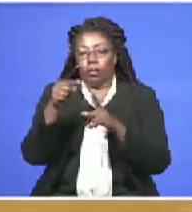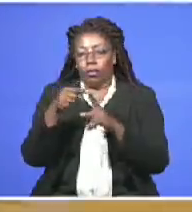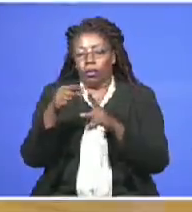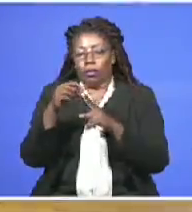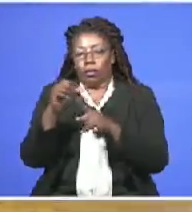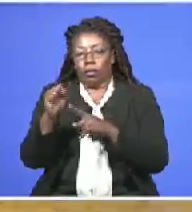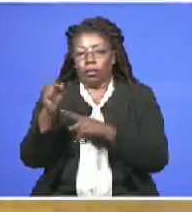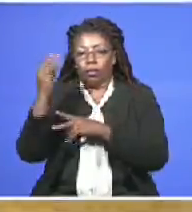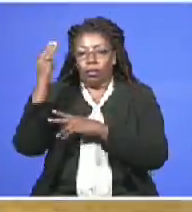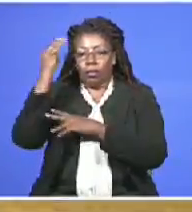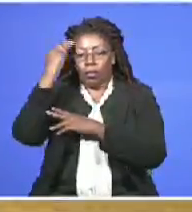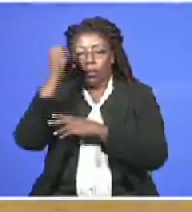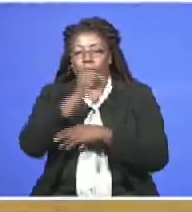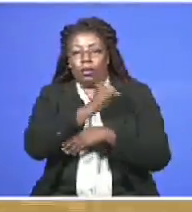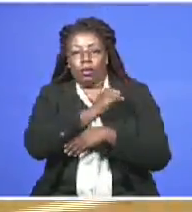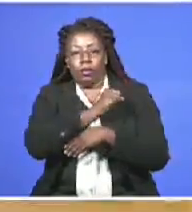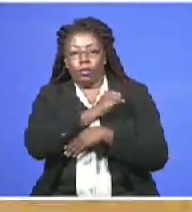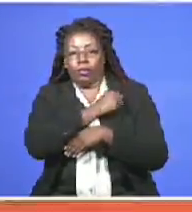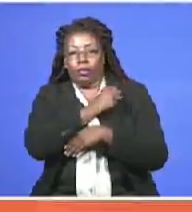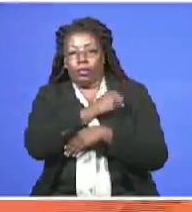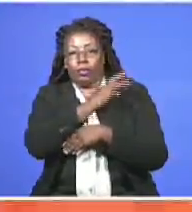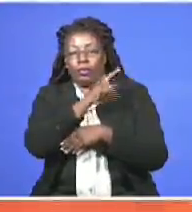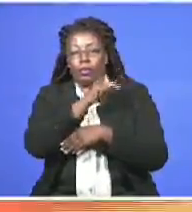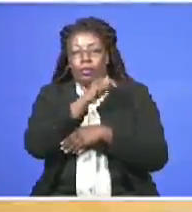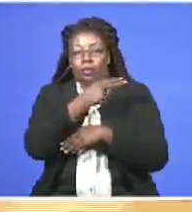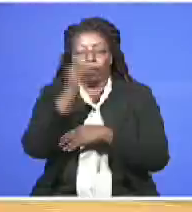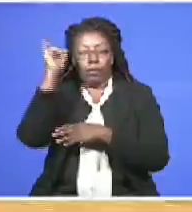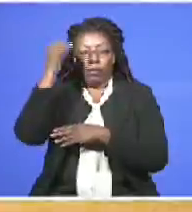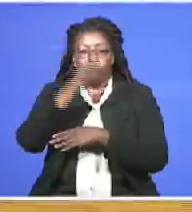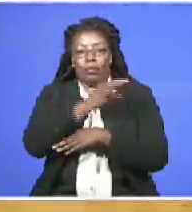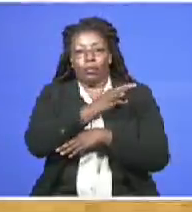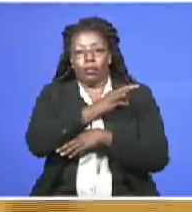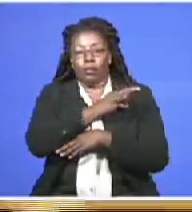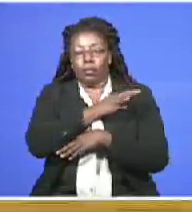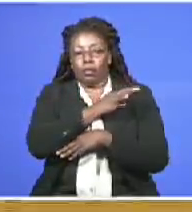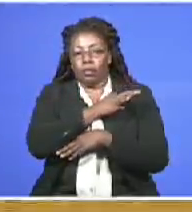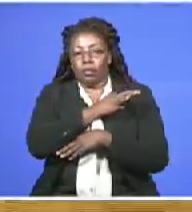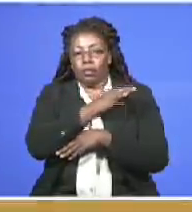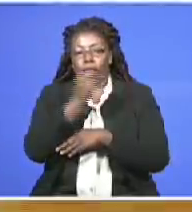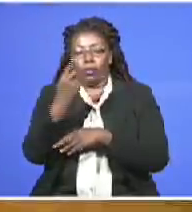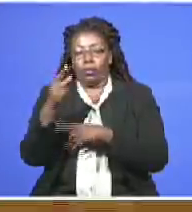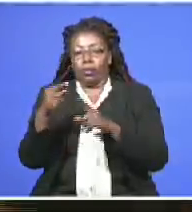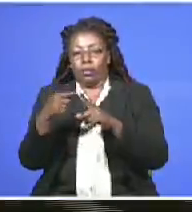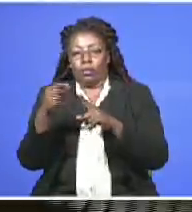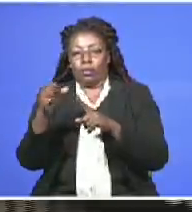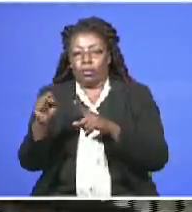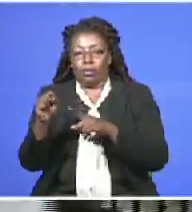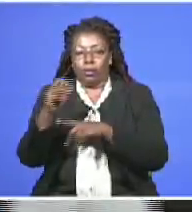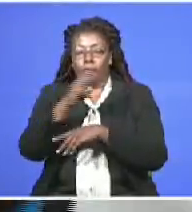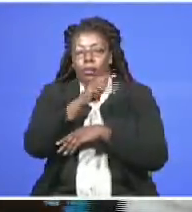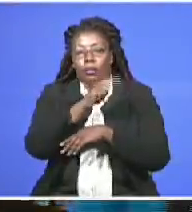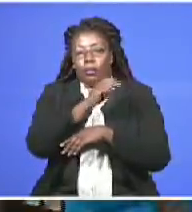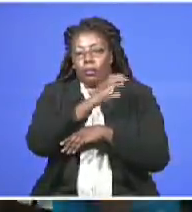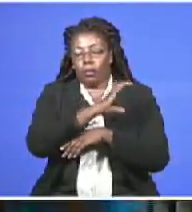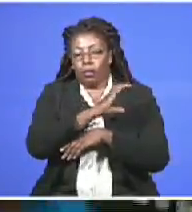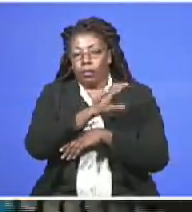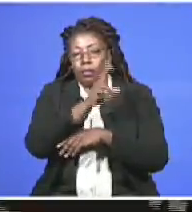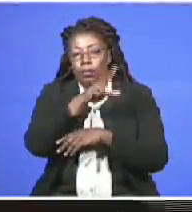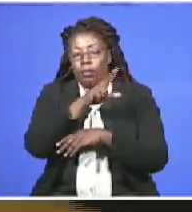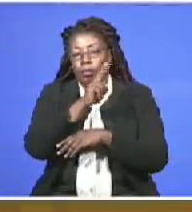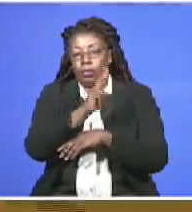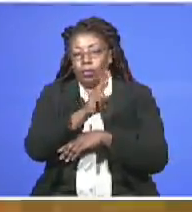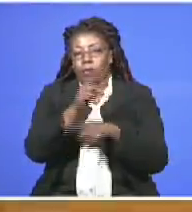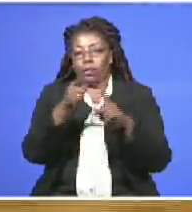rebounds. Menelik Smith also had 22, while Jeffrey Francis followed with 12. Mount Carmel's Gregory Kay had a game-high 31